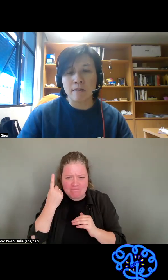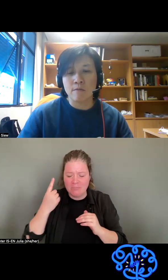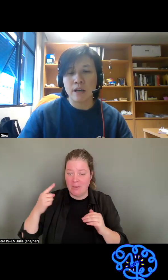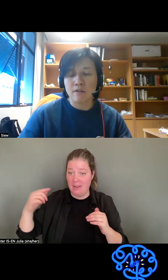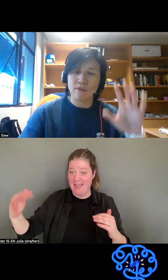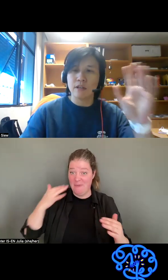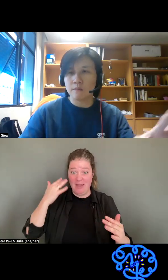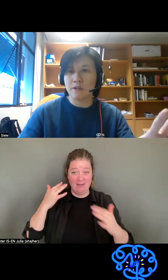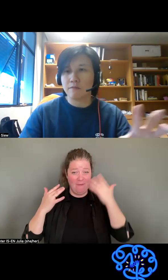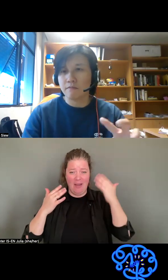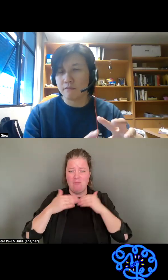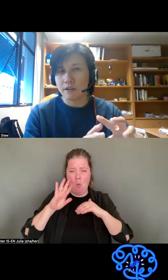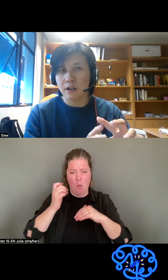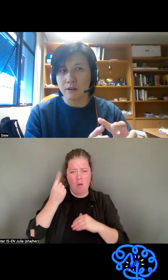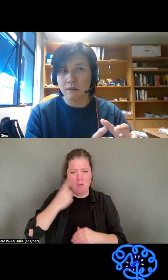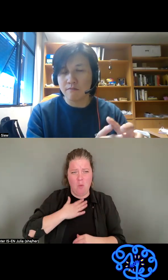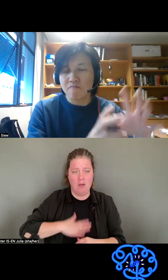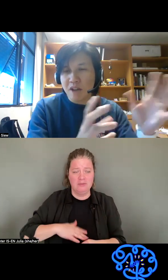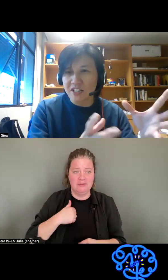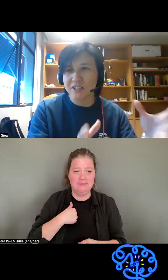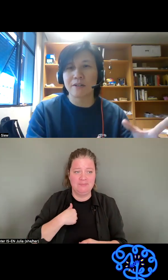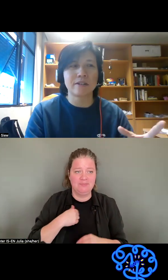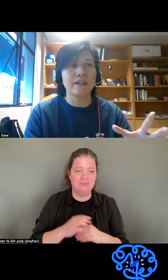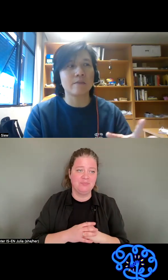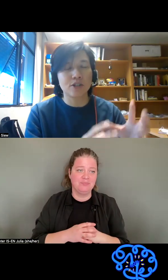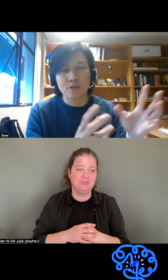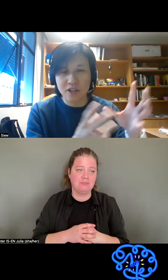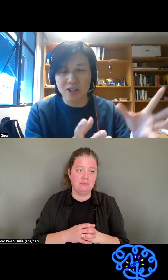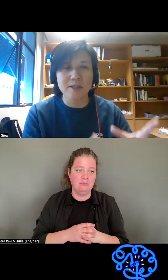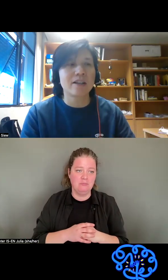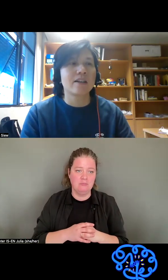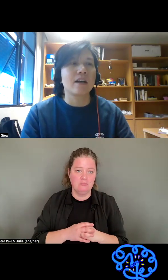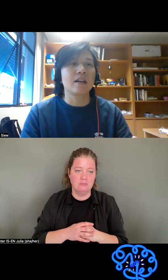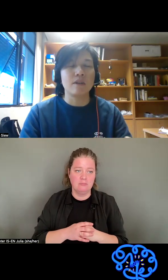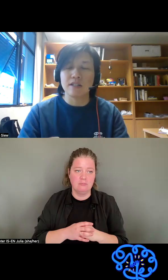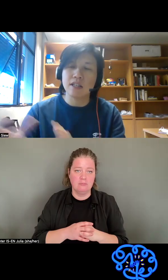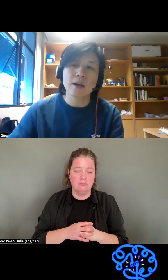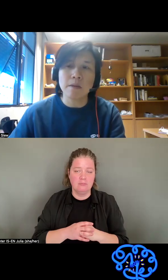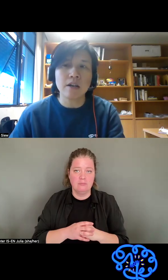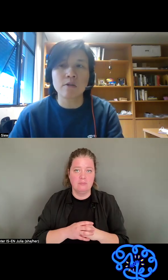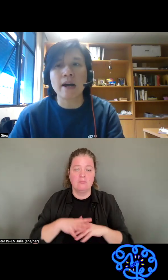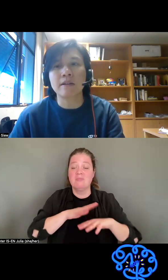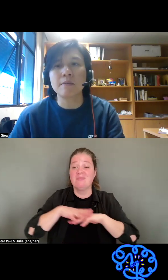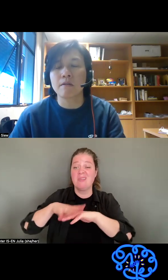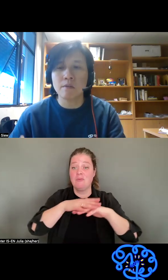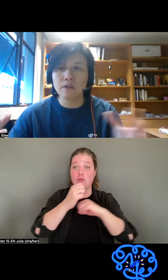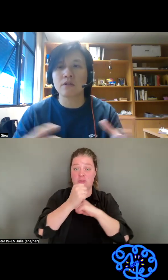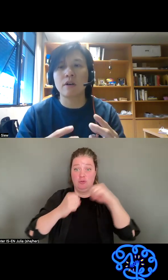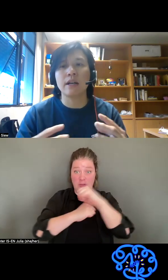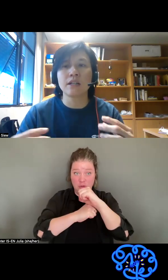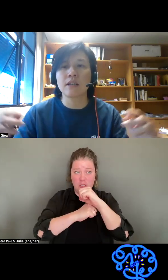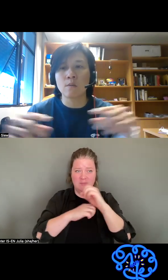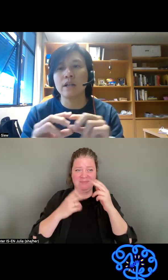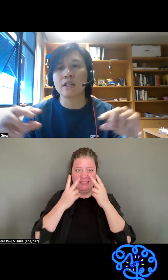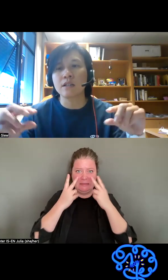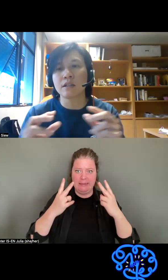We have a network measure or a network structure and then we see some behavioral pattern, but we want to try